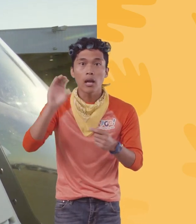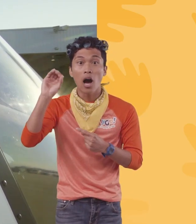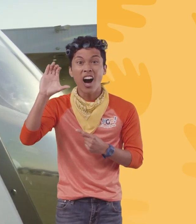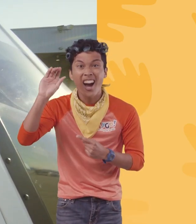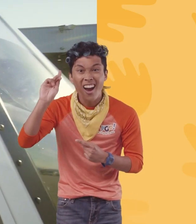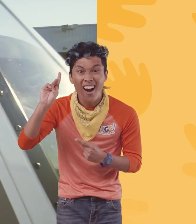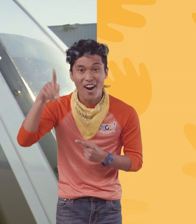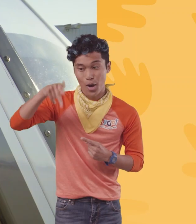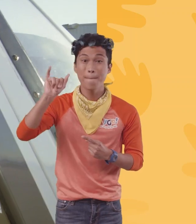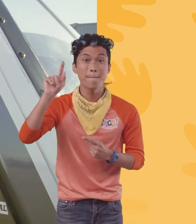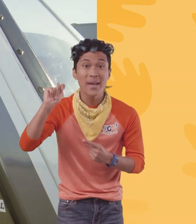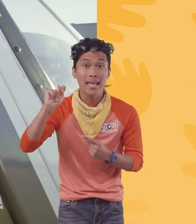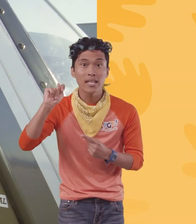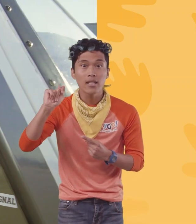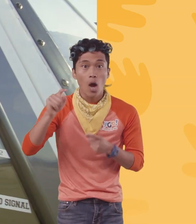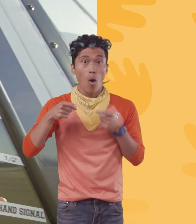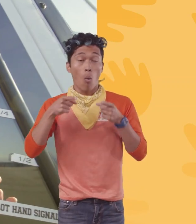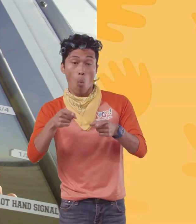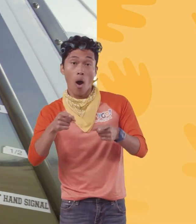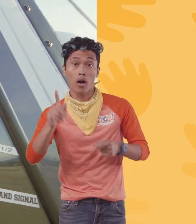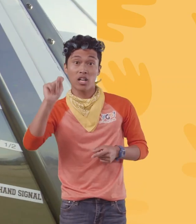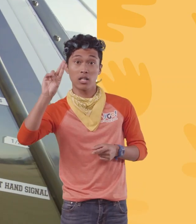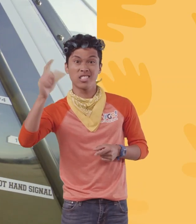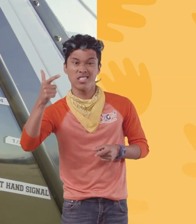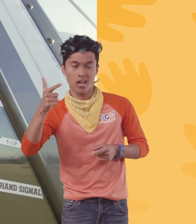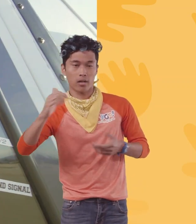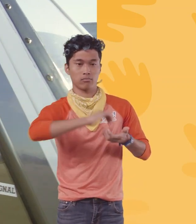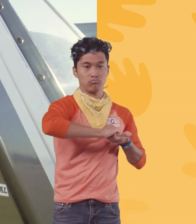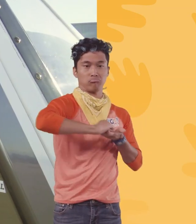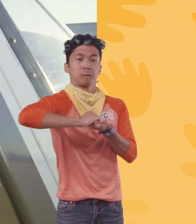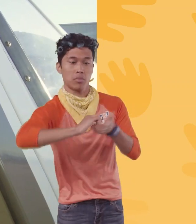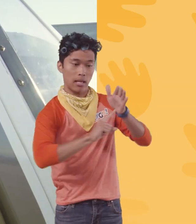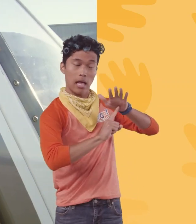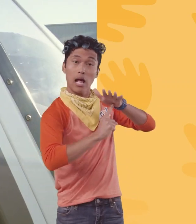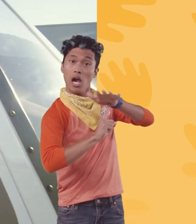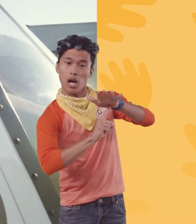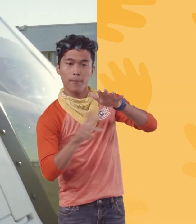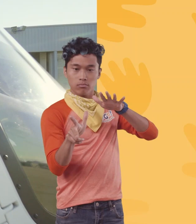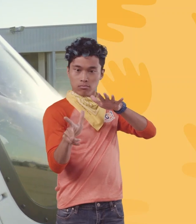Inside the cockpit while the tug tugs the helicopter.